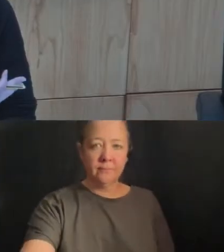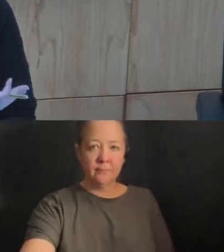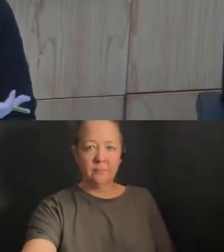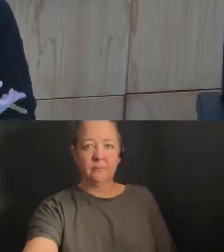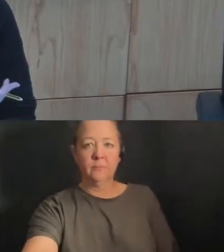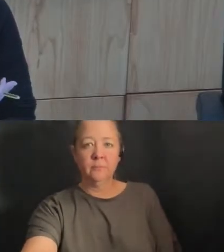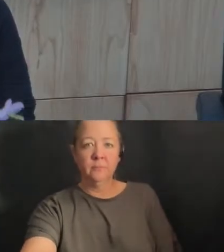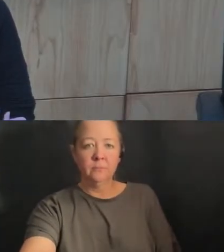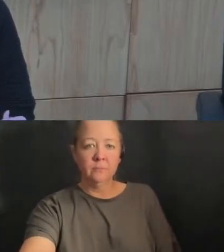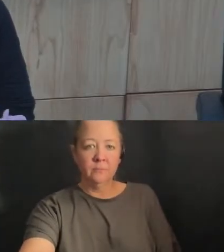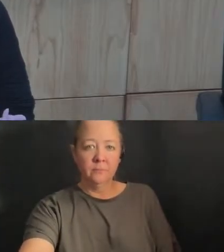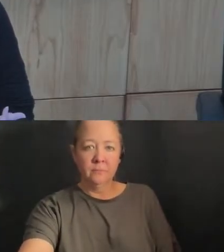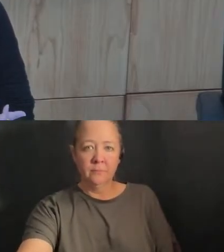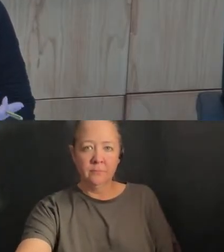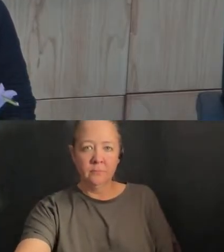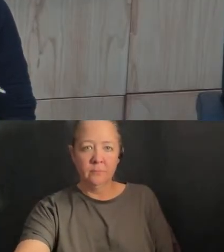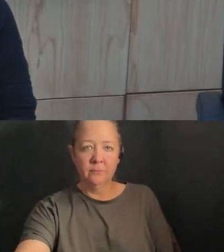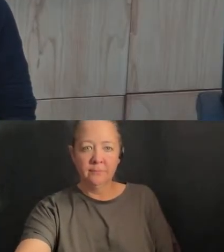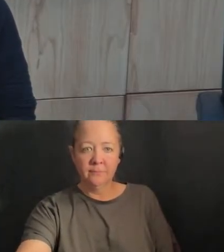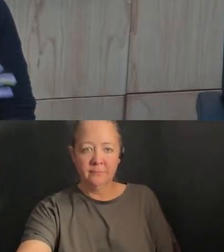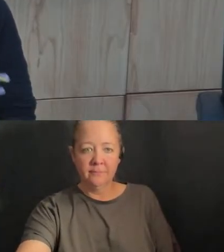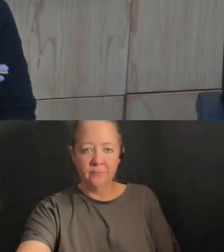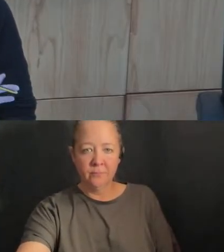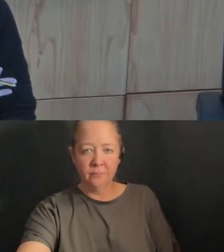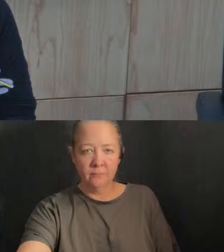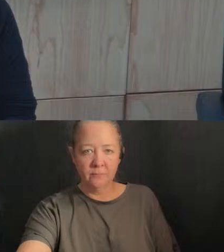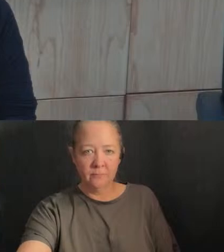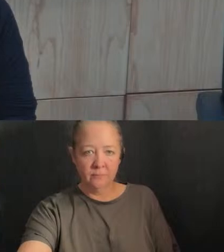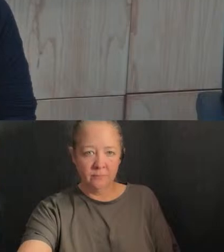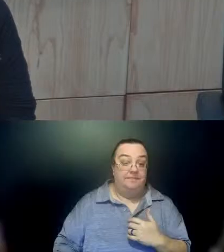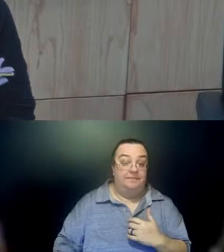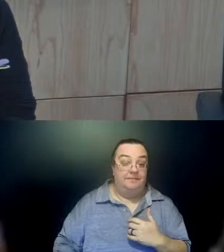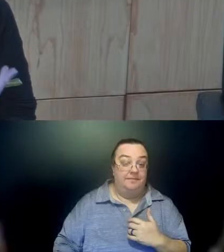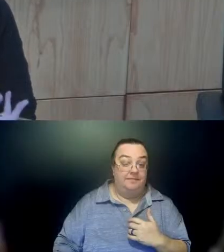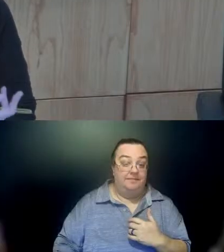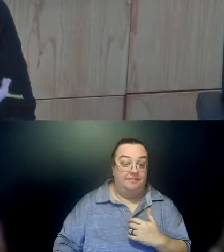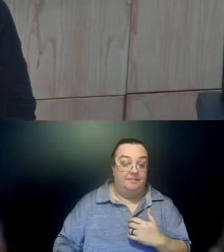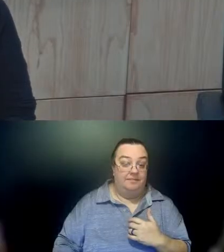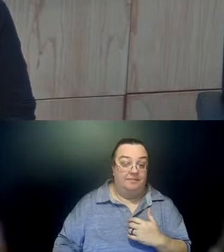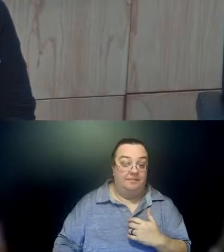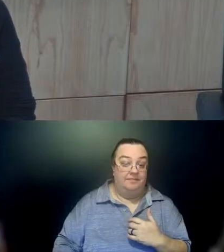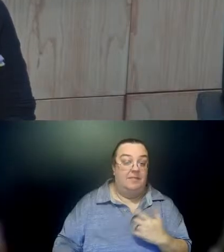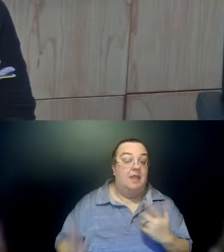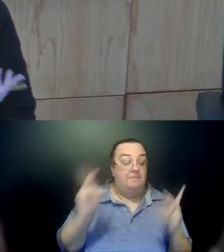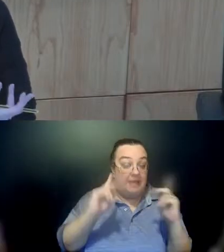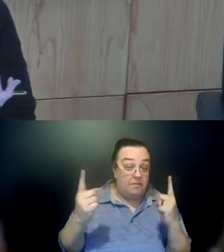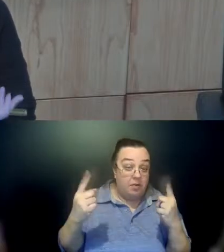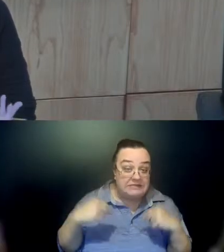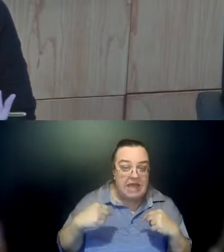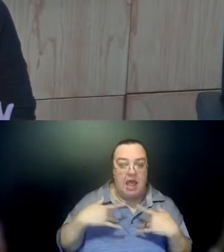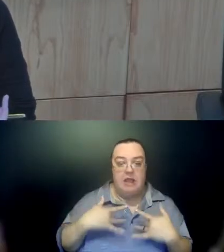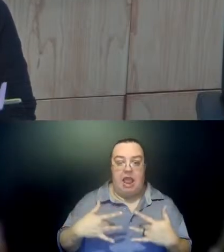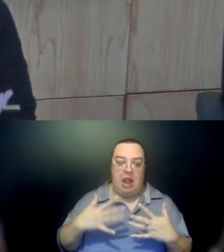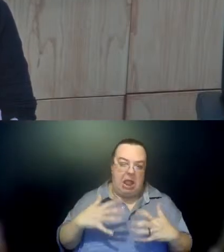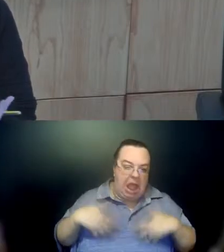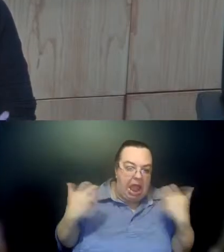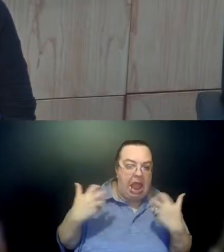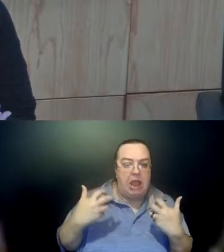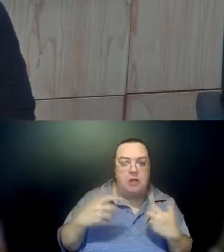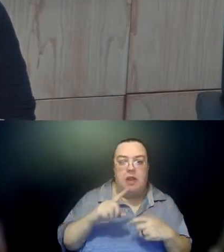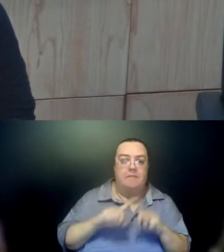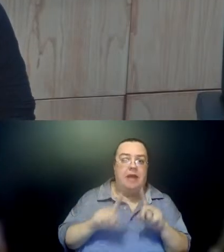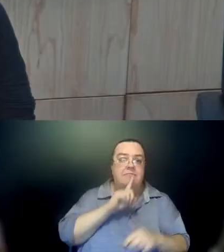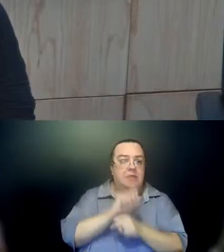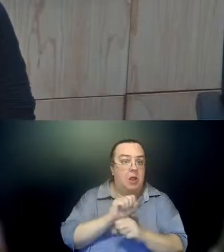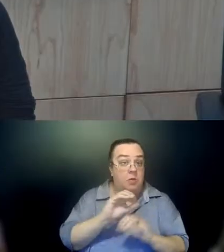ideas. Usually what happens on nights like this is that people come and get really angry but don't actually offer any suggestions. But we